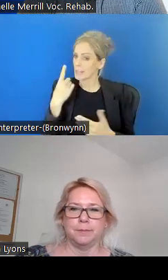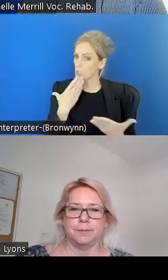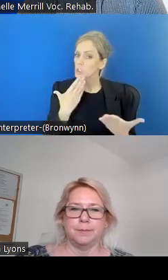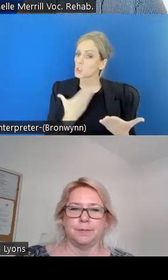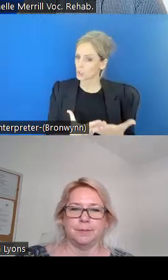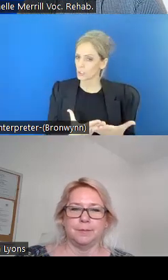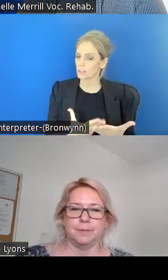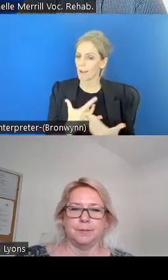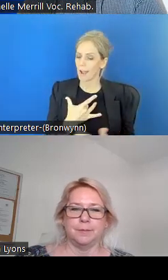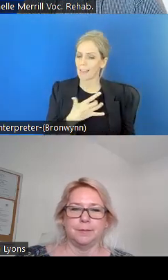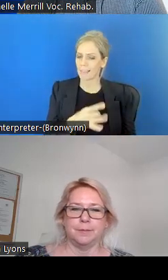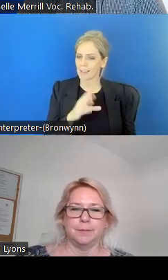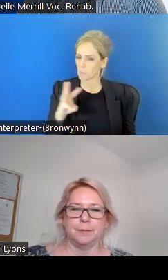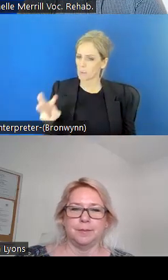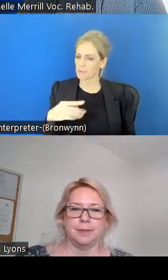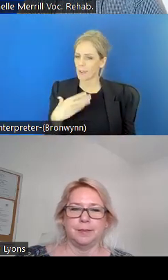bit